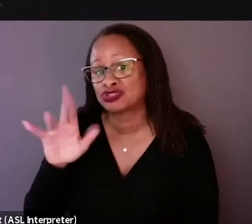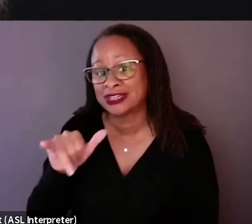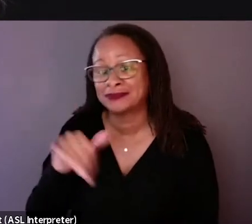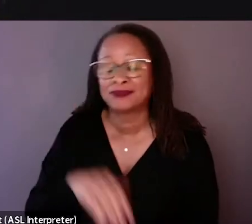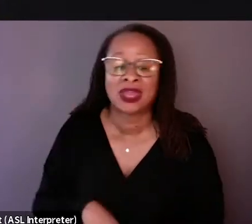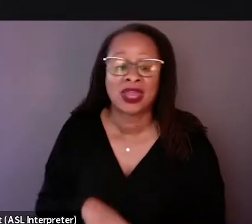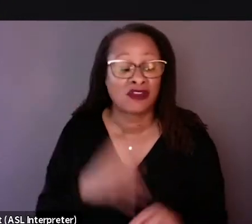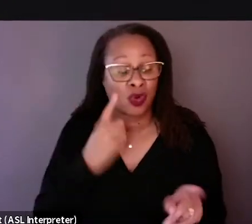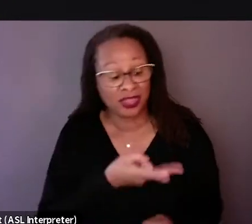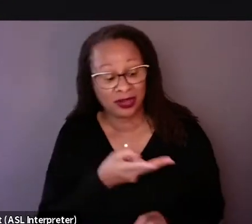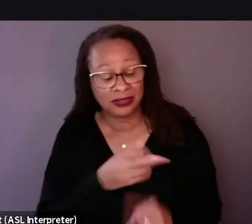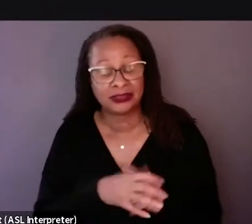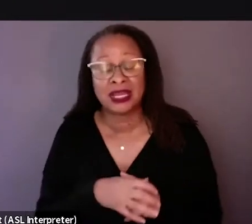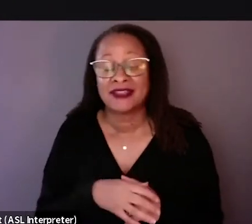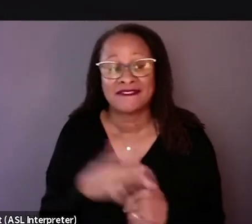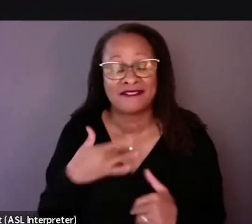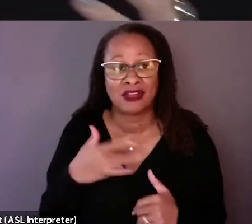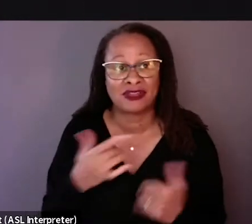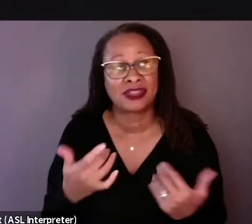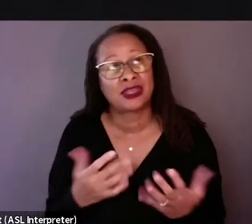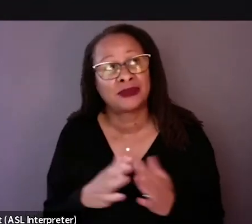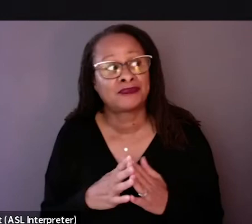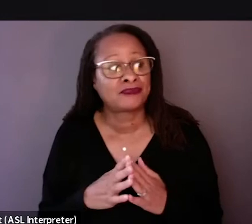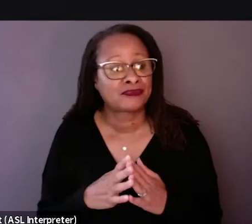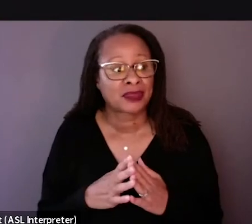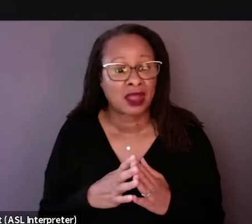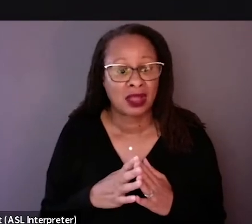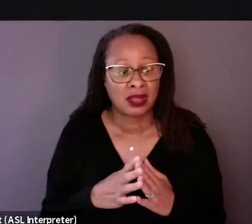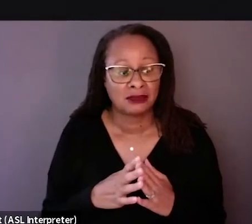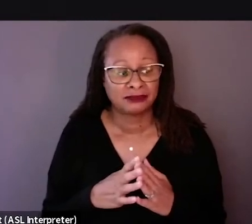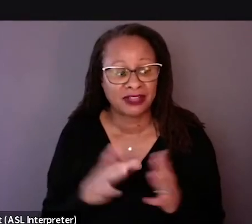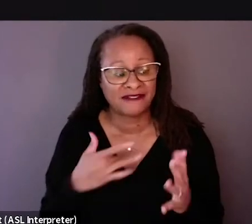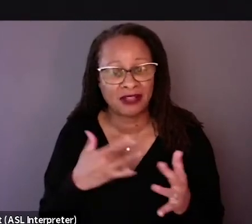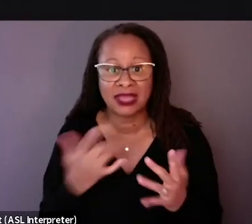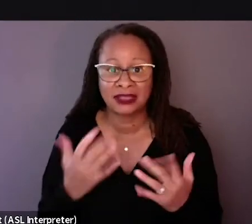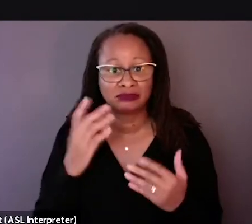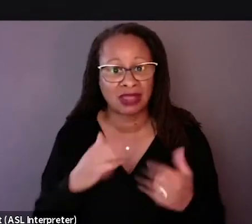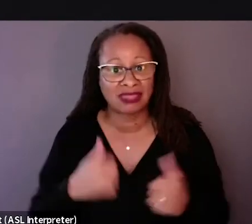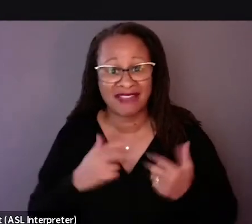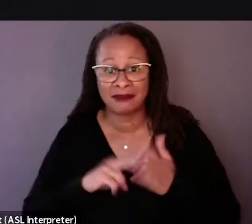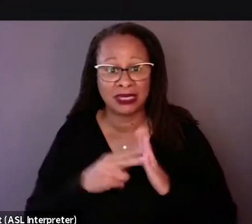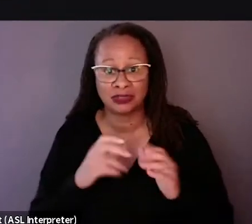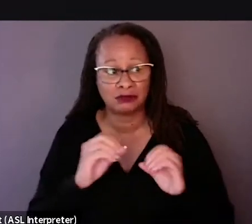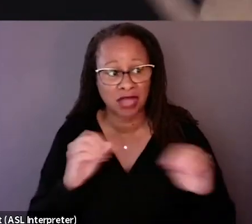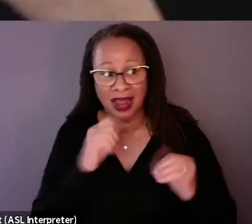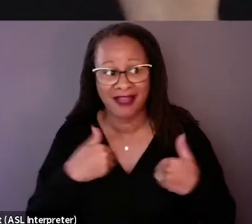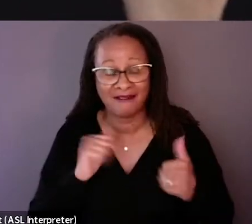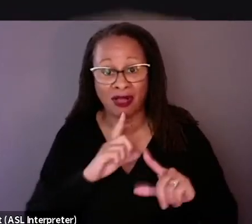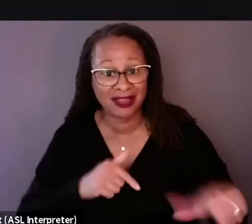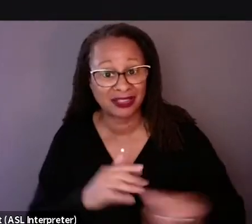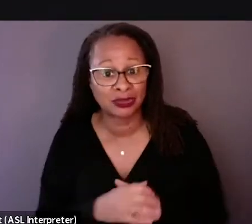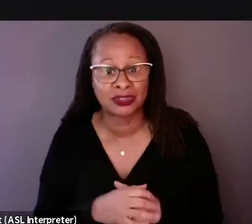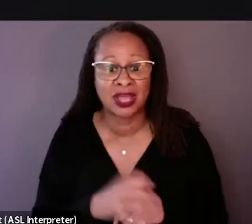the ultimate unrequitedness of being human. They were in pursuit of this geologic force that was so beyond human understanding,